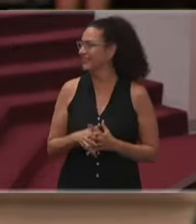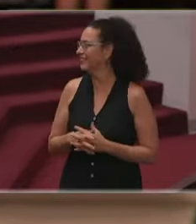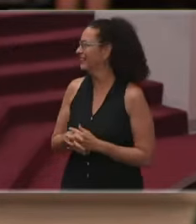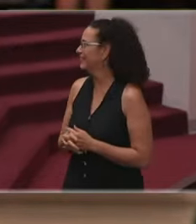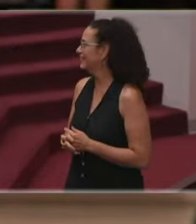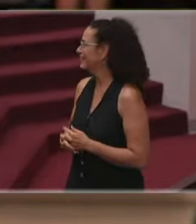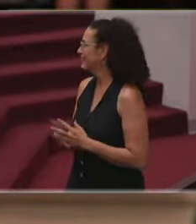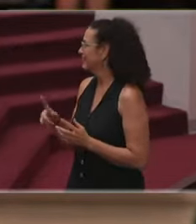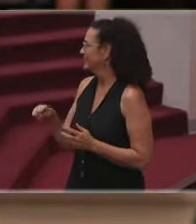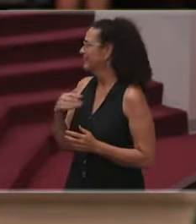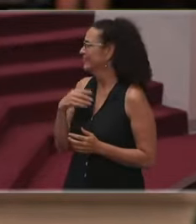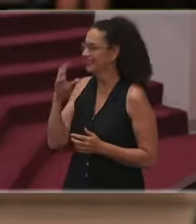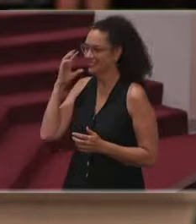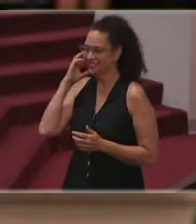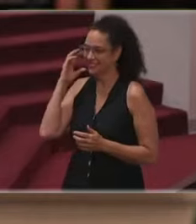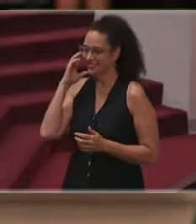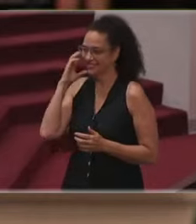Y'all got one of these?